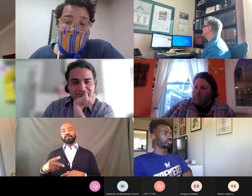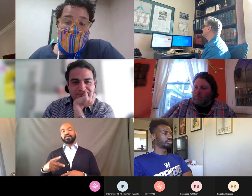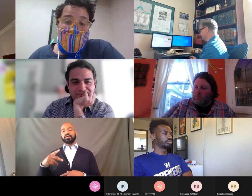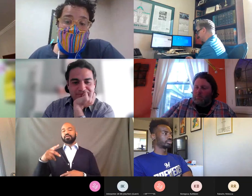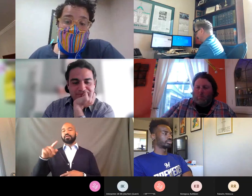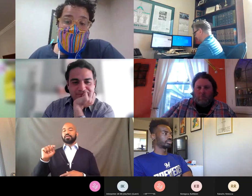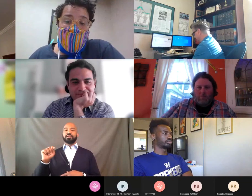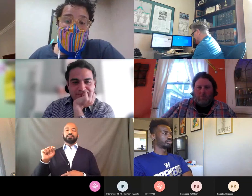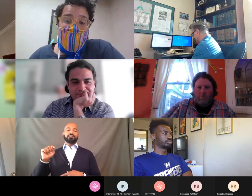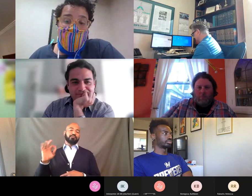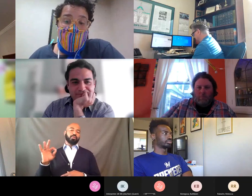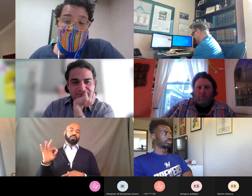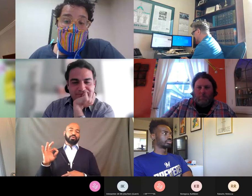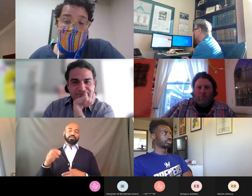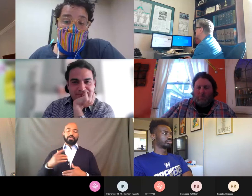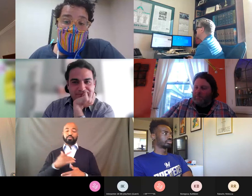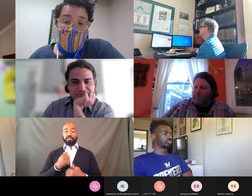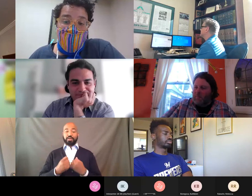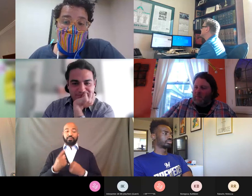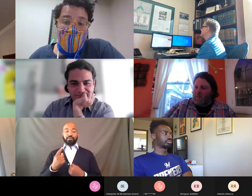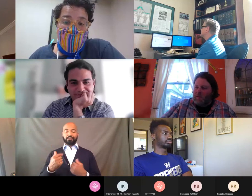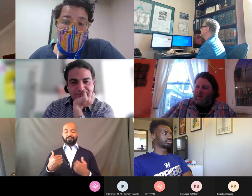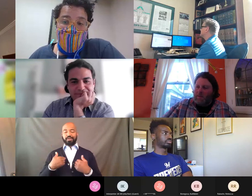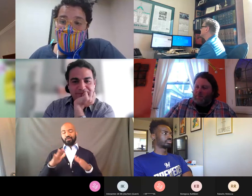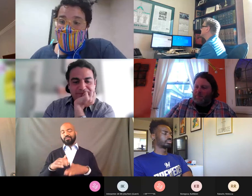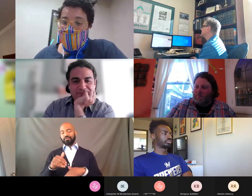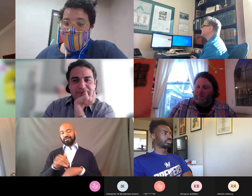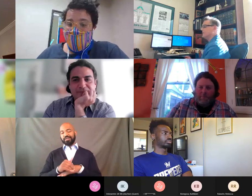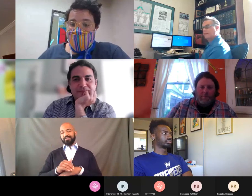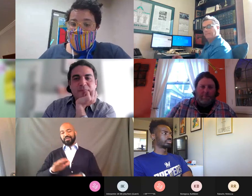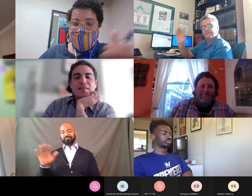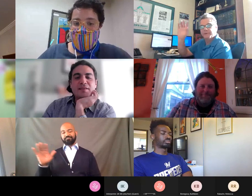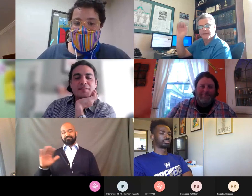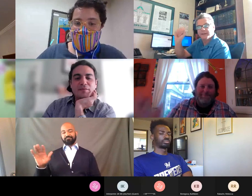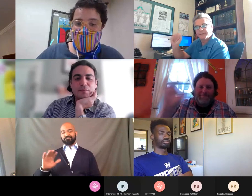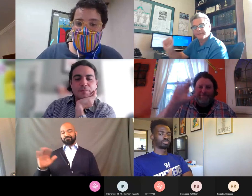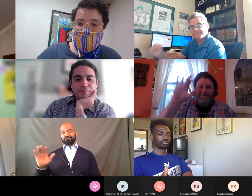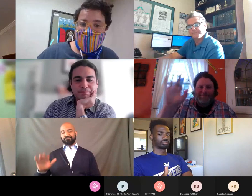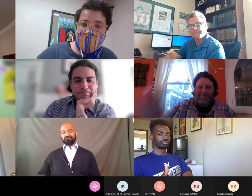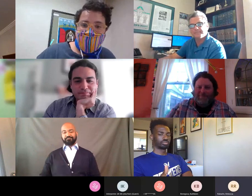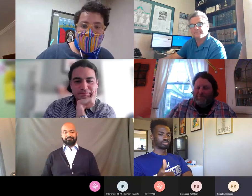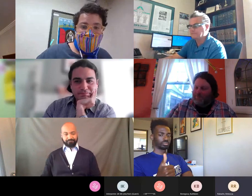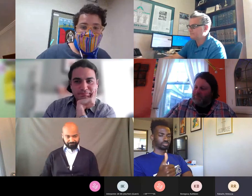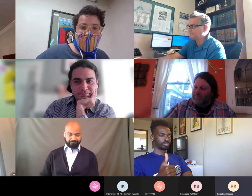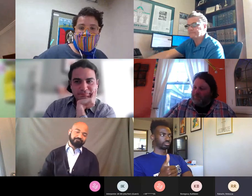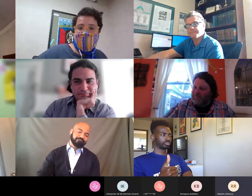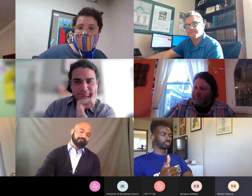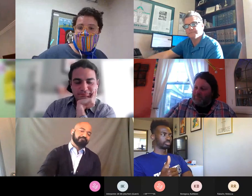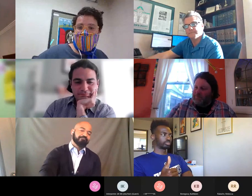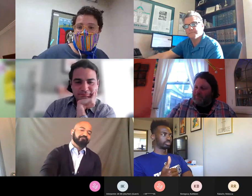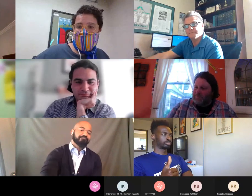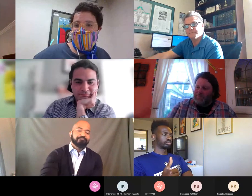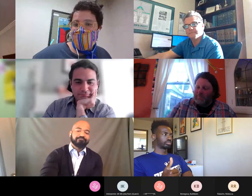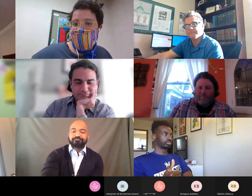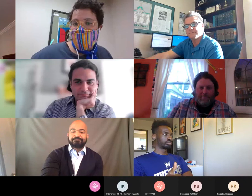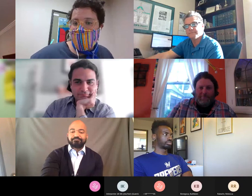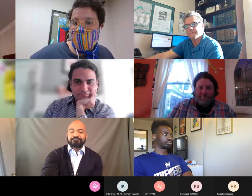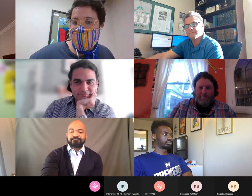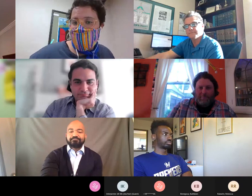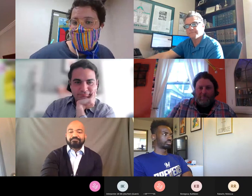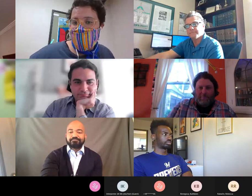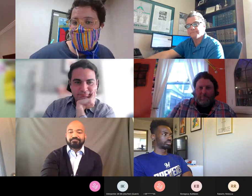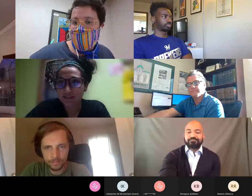everyone, and have a wonderful evening. Thanks, everyone. Good Take night, care. all. Thanks, everyone. Bye-bye.